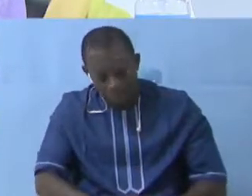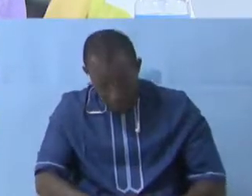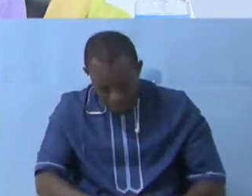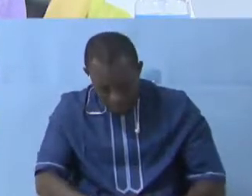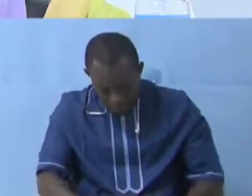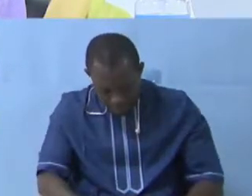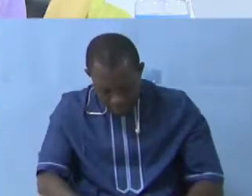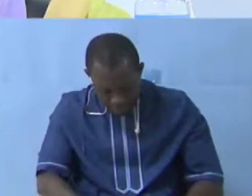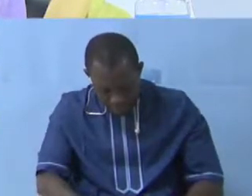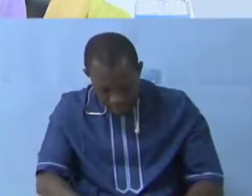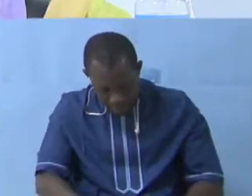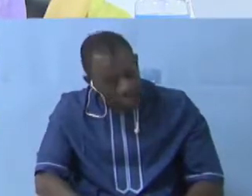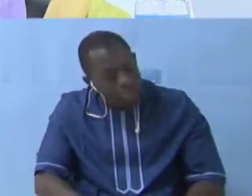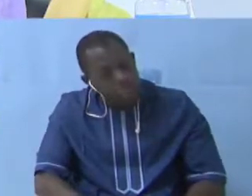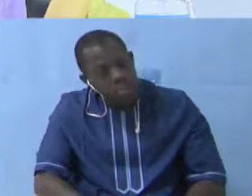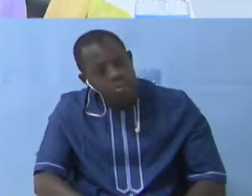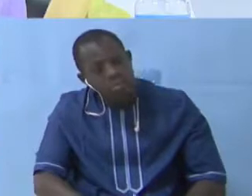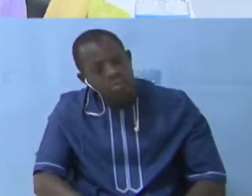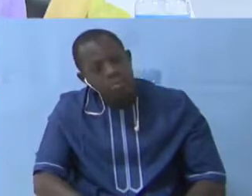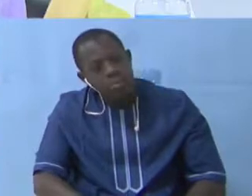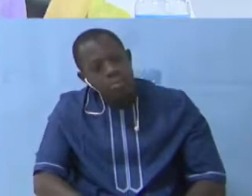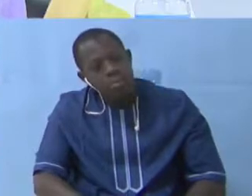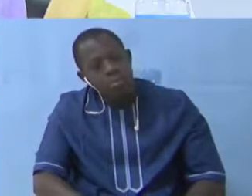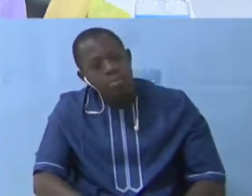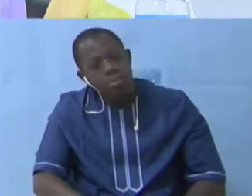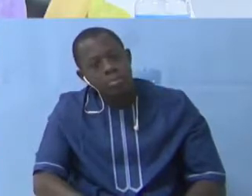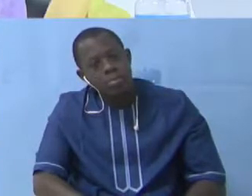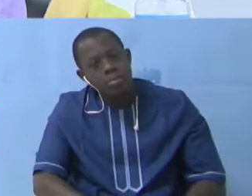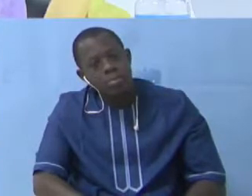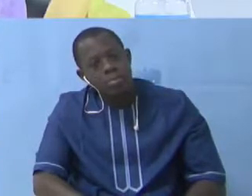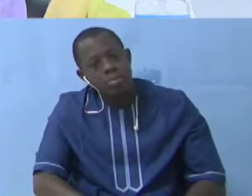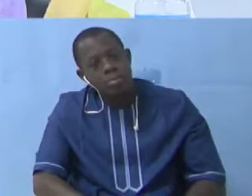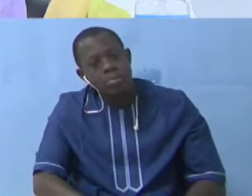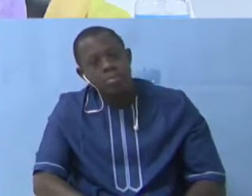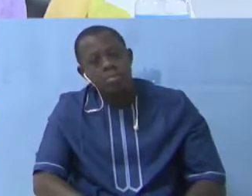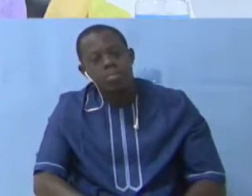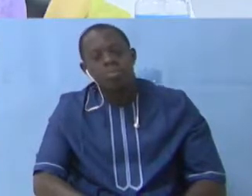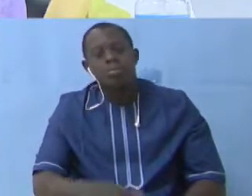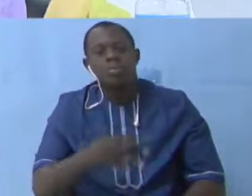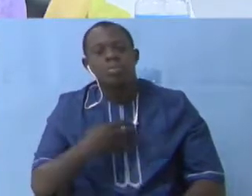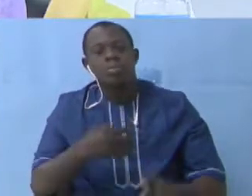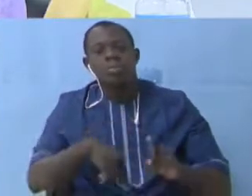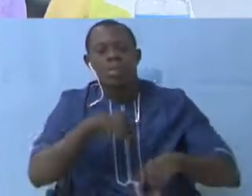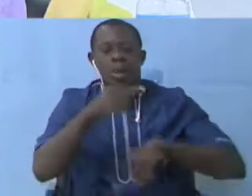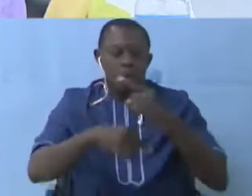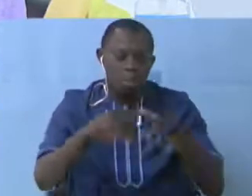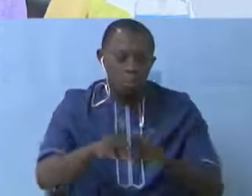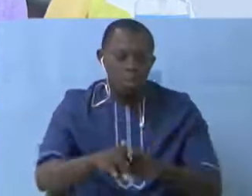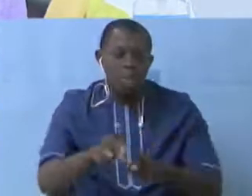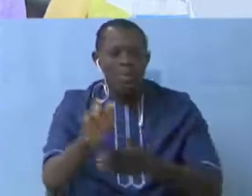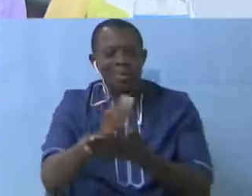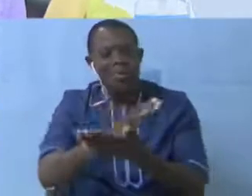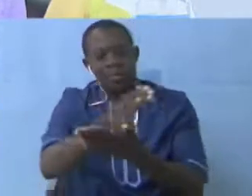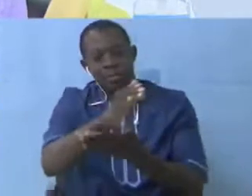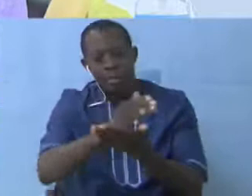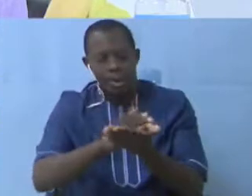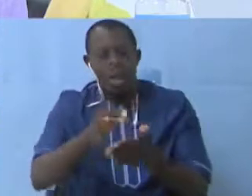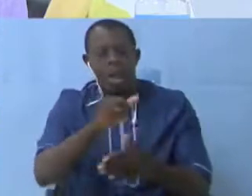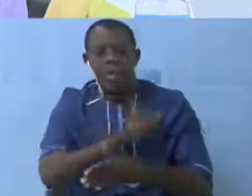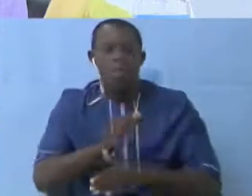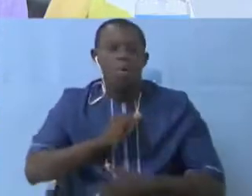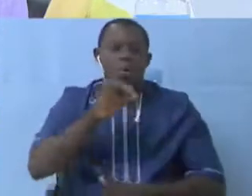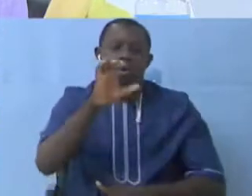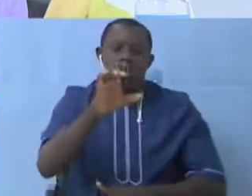xam ne nii feeñ na ci diggante boobu. Divide our countries. te li nga xam ne moo xaajale suñu réew yi. That